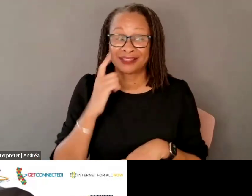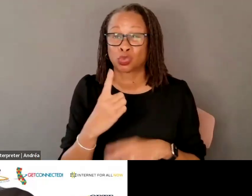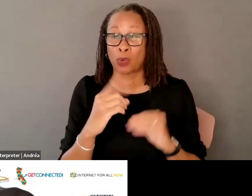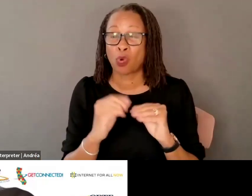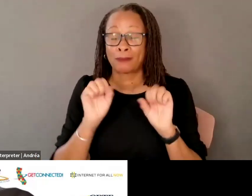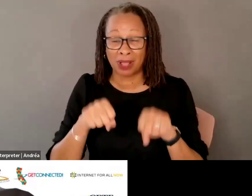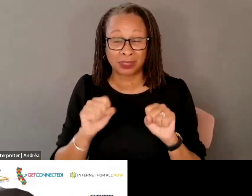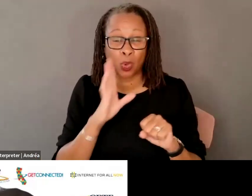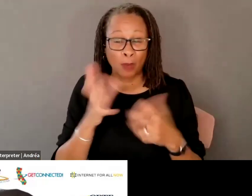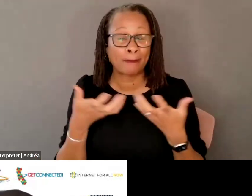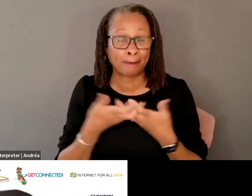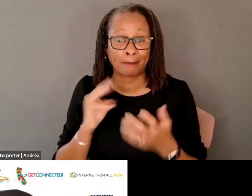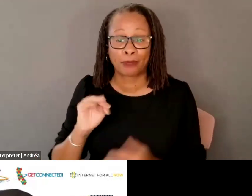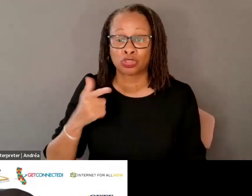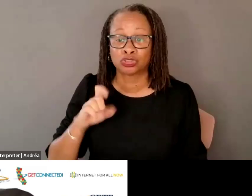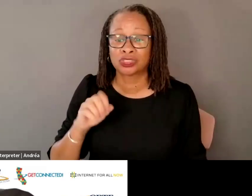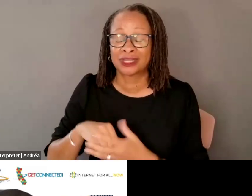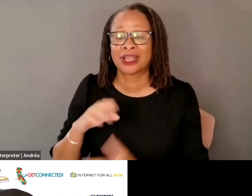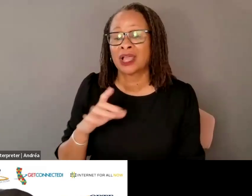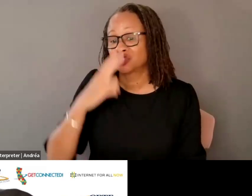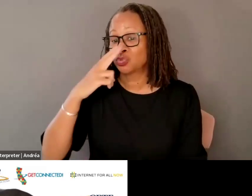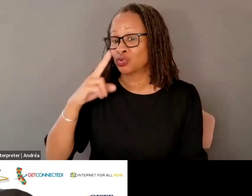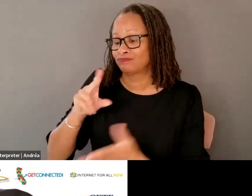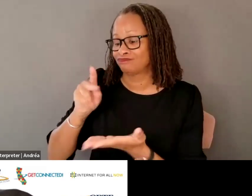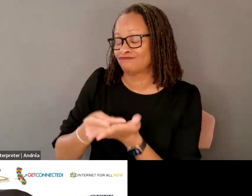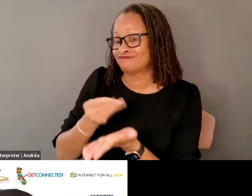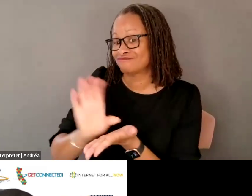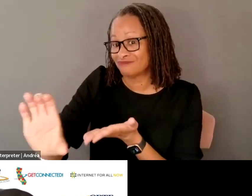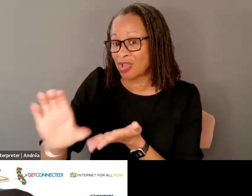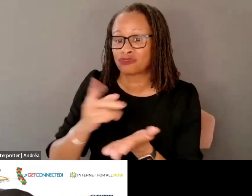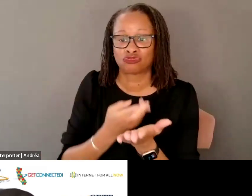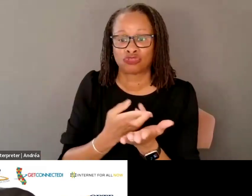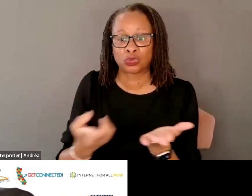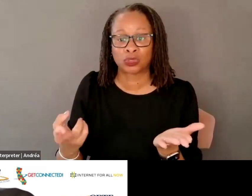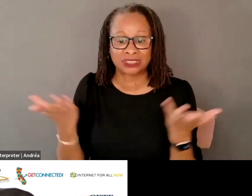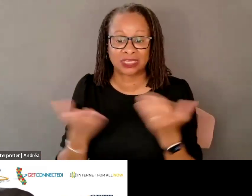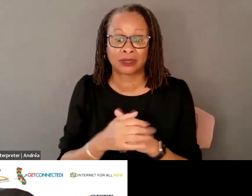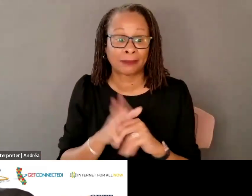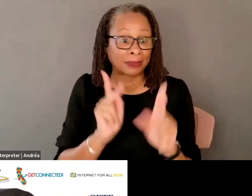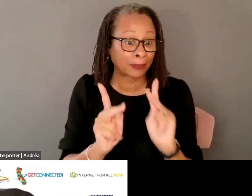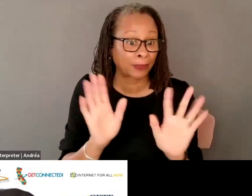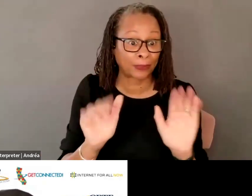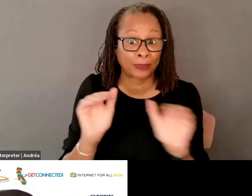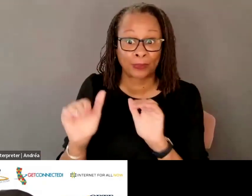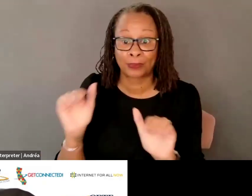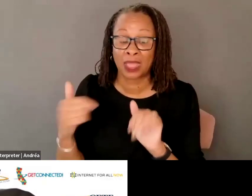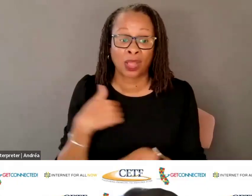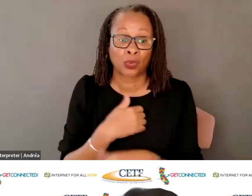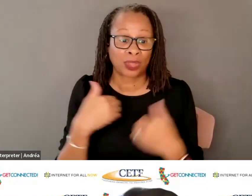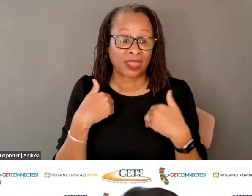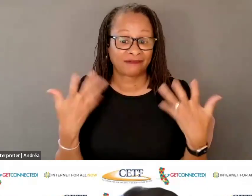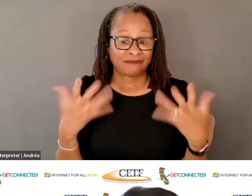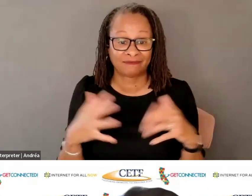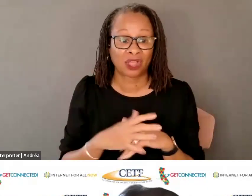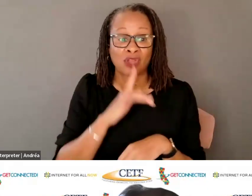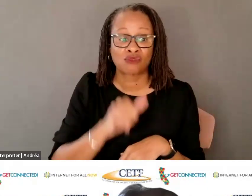potentially to fund resources here. So folks, we've had